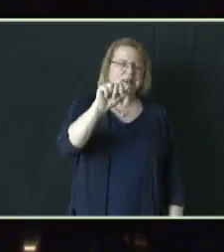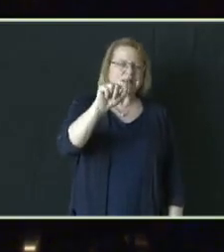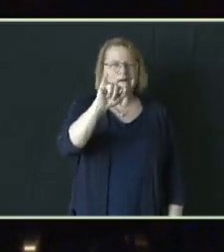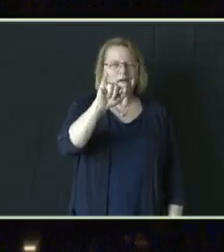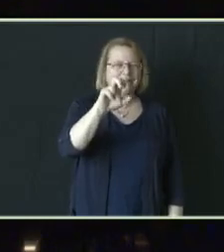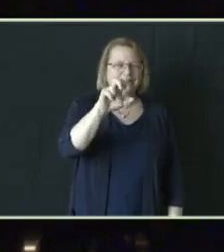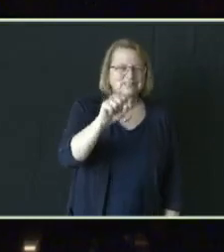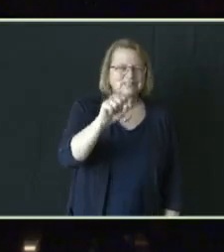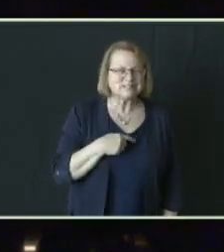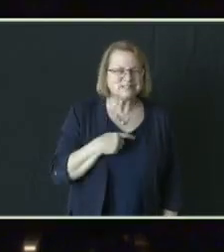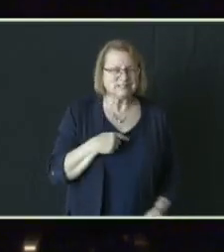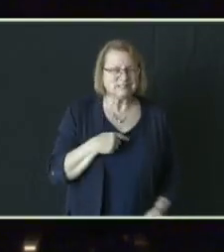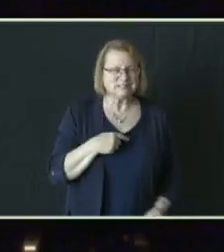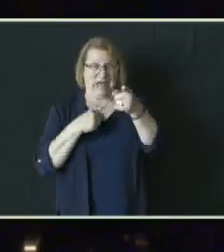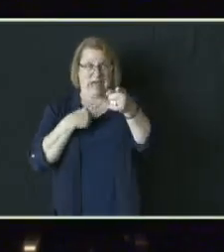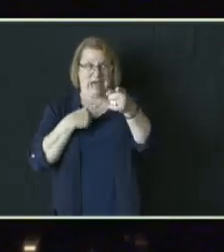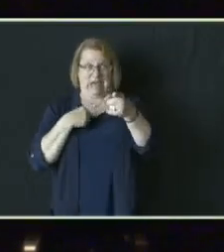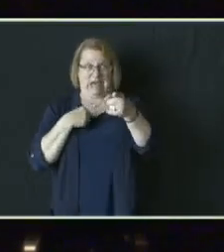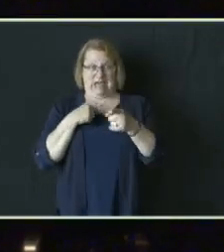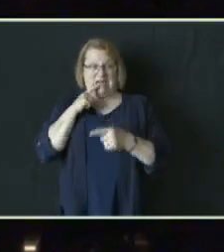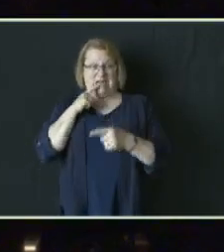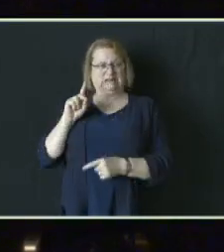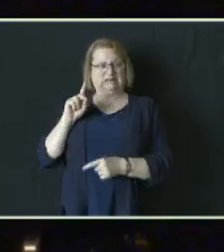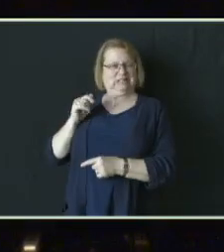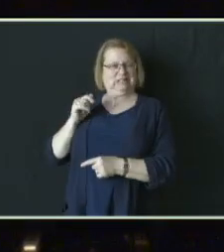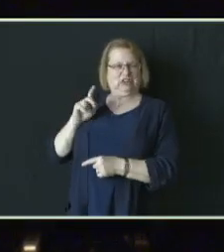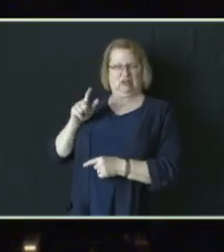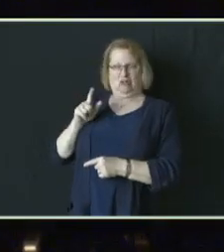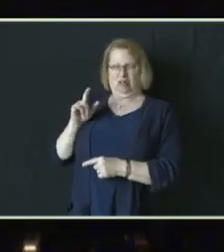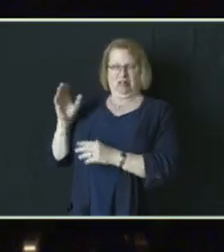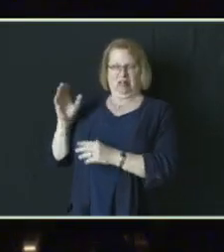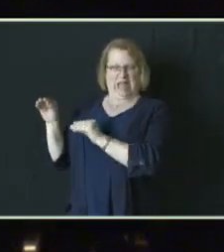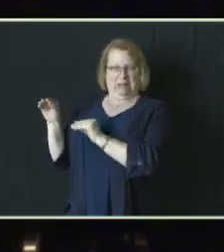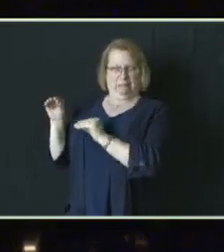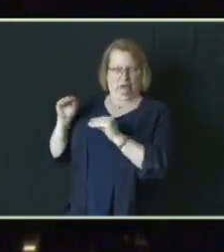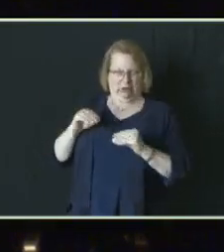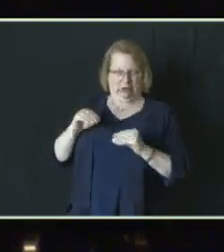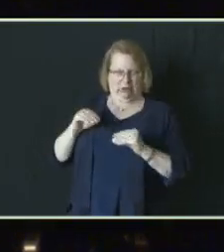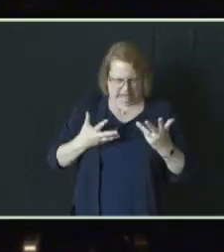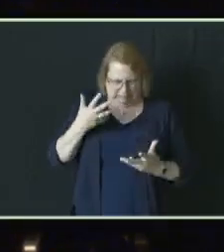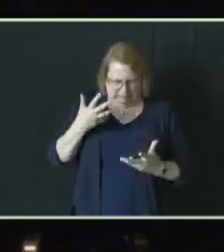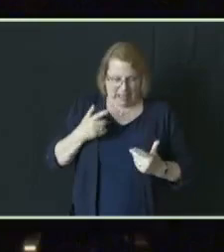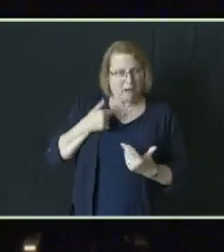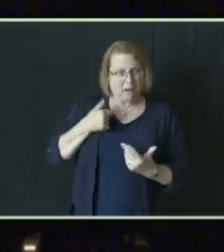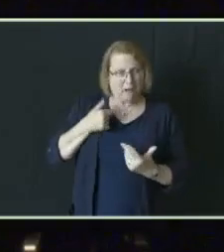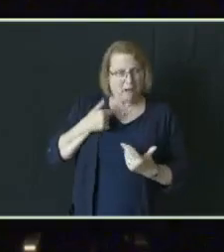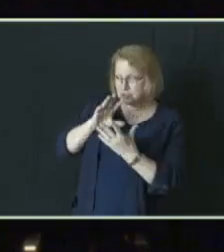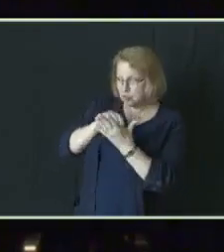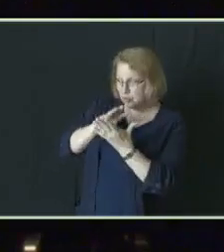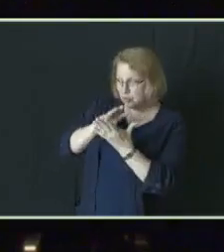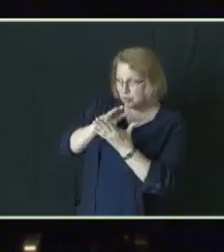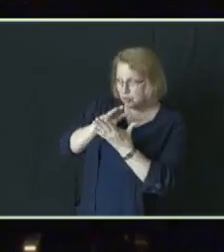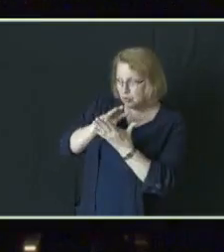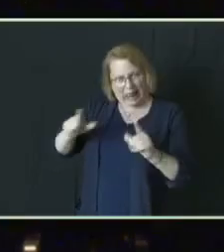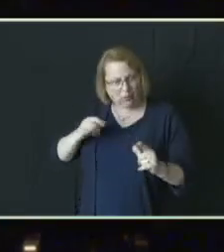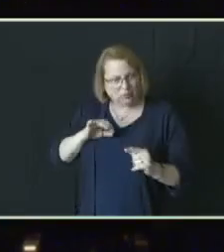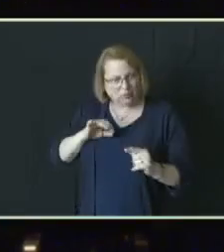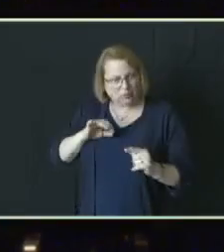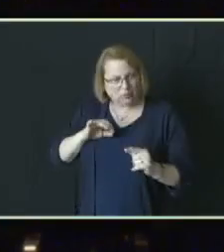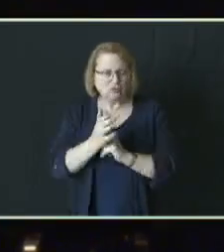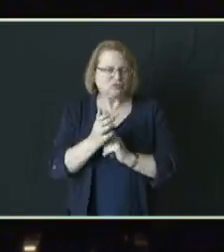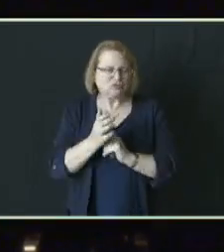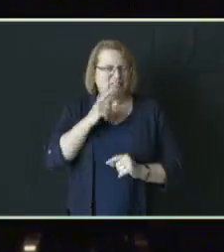hand, am a digital immigrant. I'm trying to learn still the language and culture that comes so naturally to